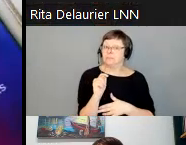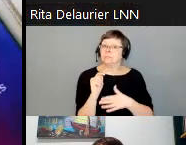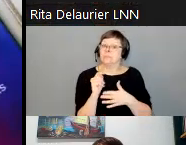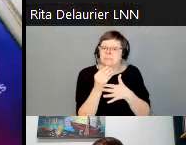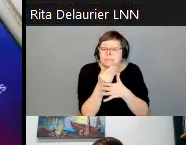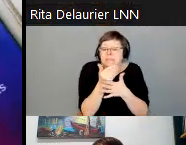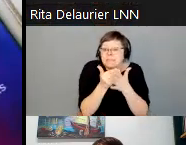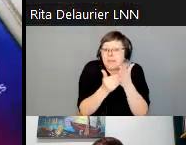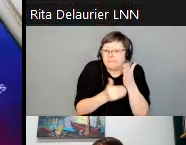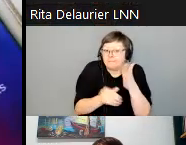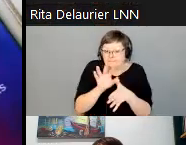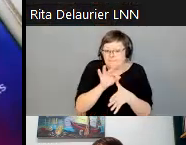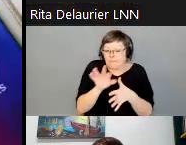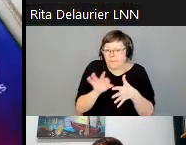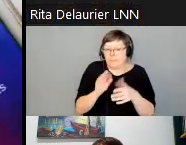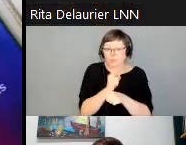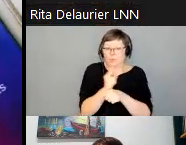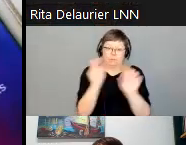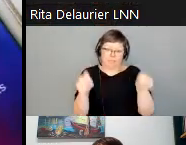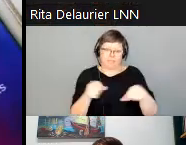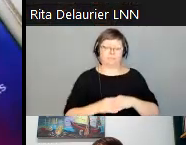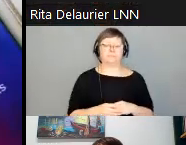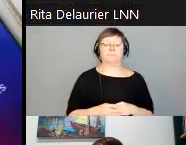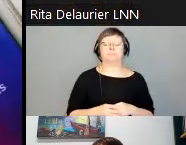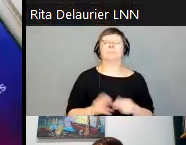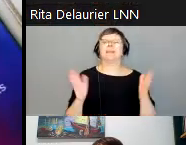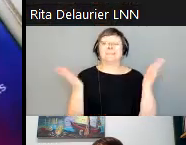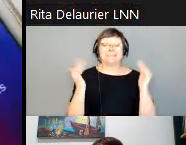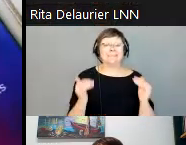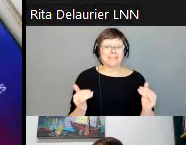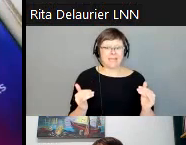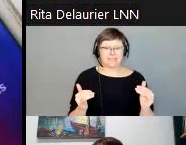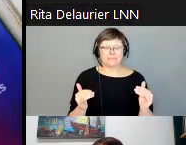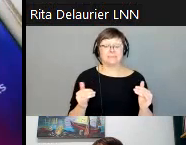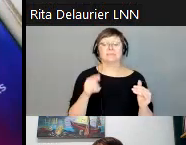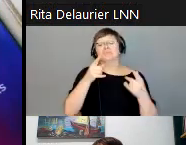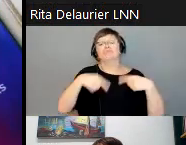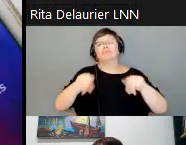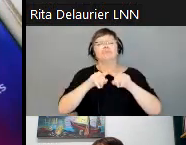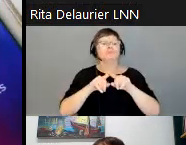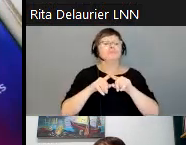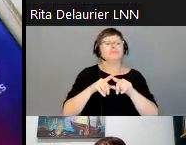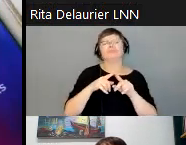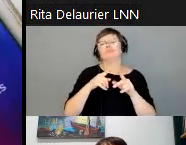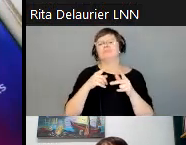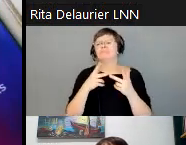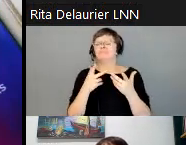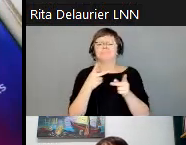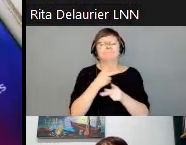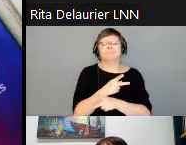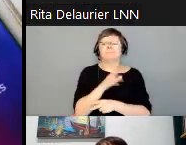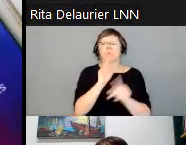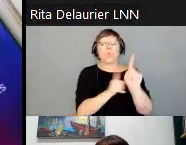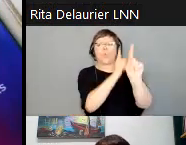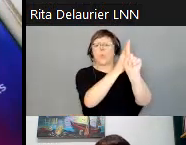them. So the next thing you want to determine is what you're trying to do. Are you trying to get somebody